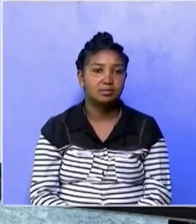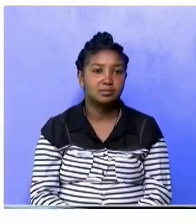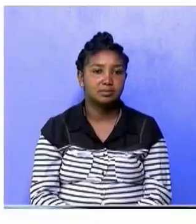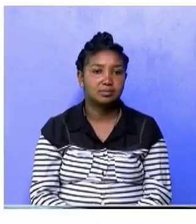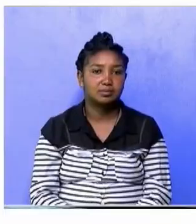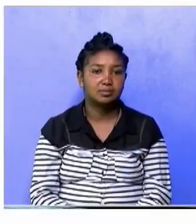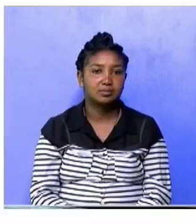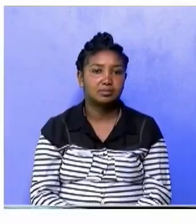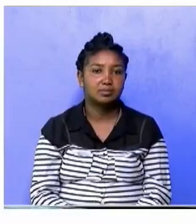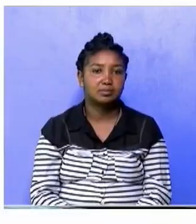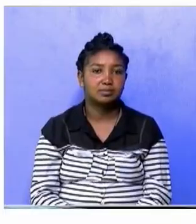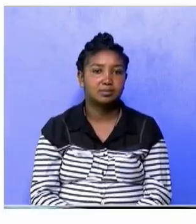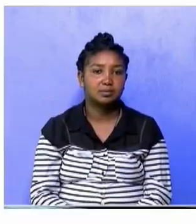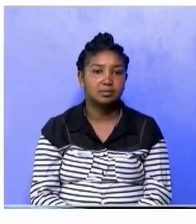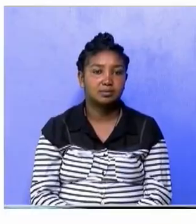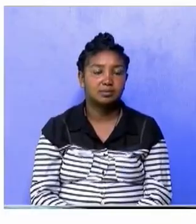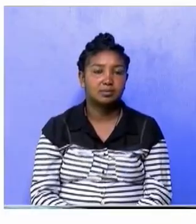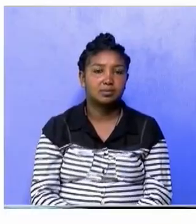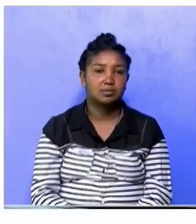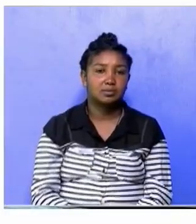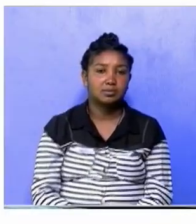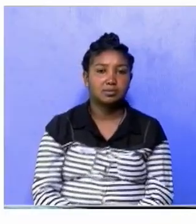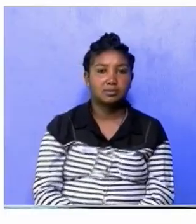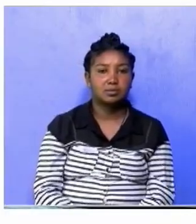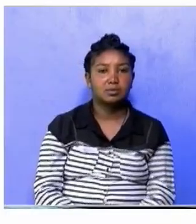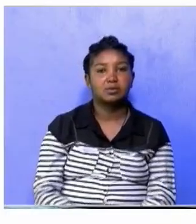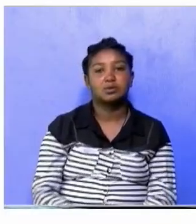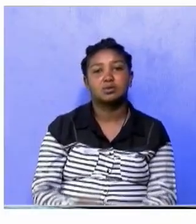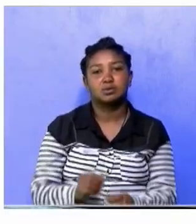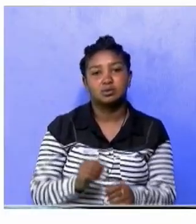only this. So far.